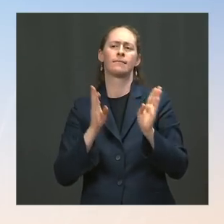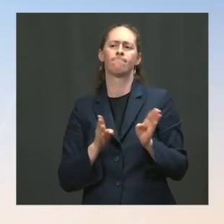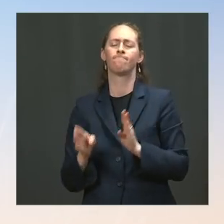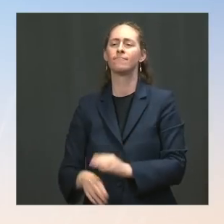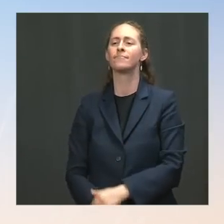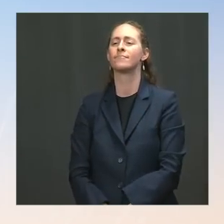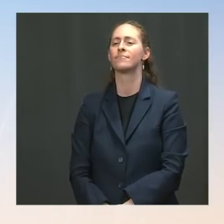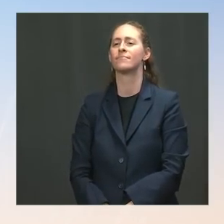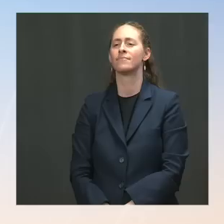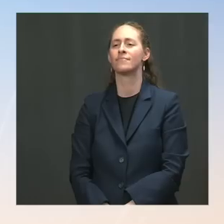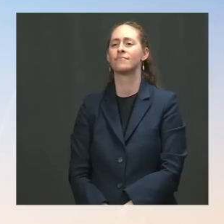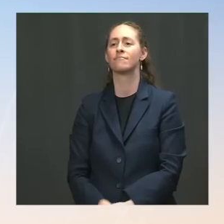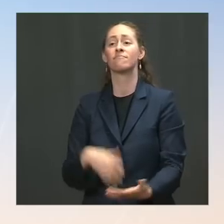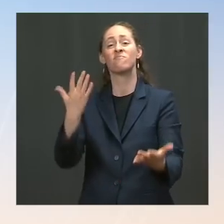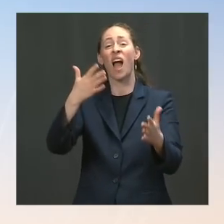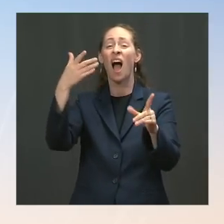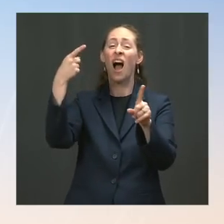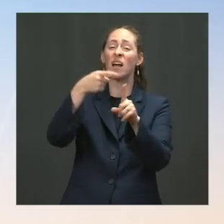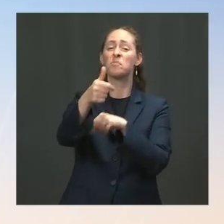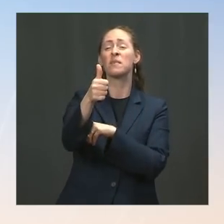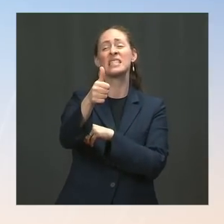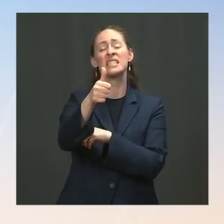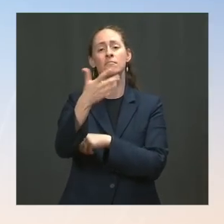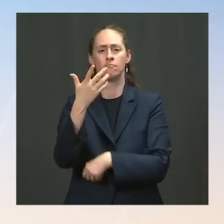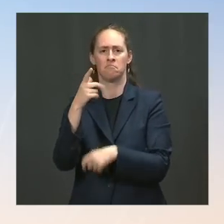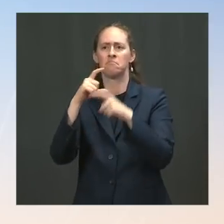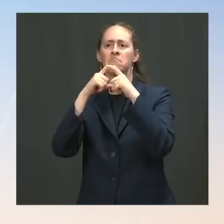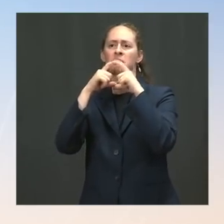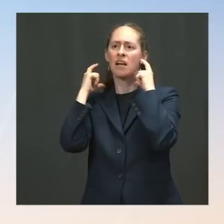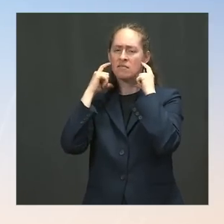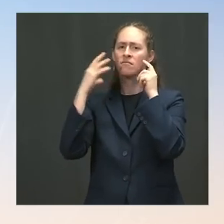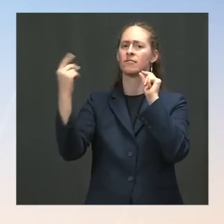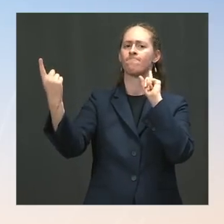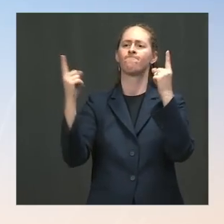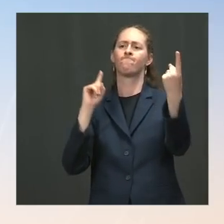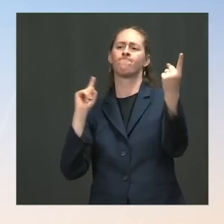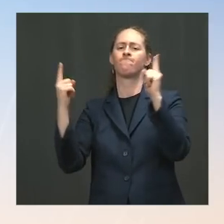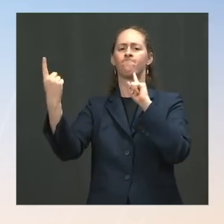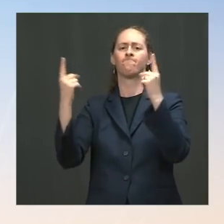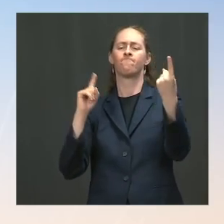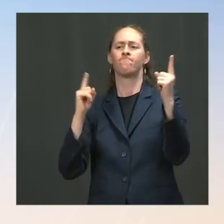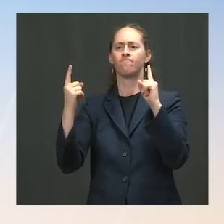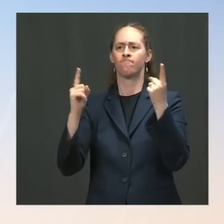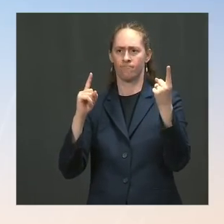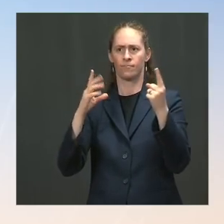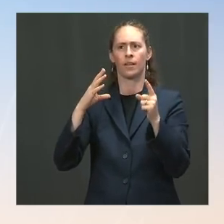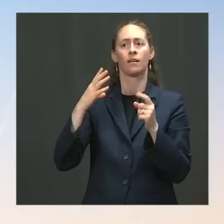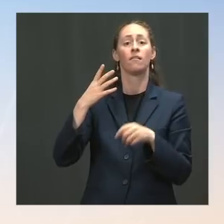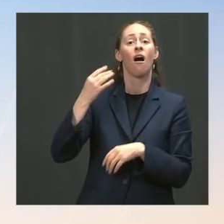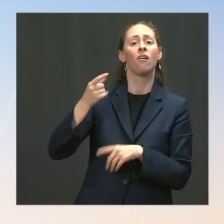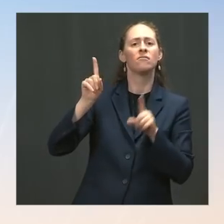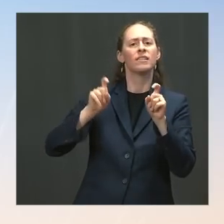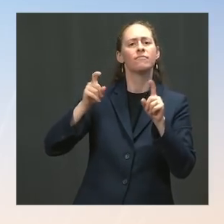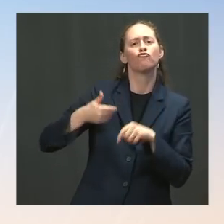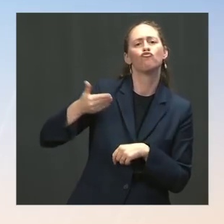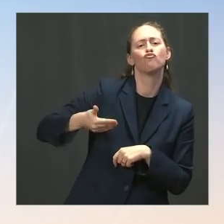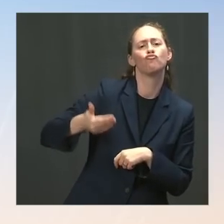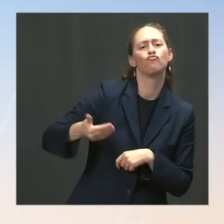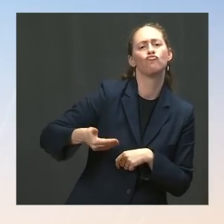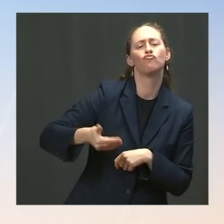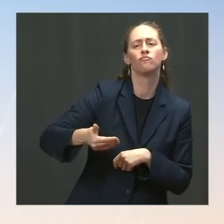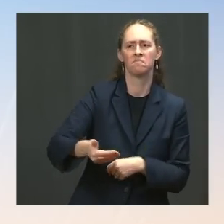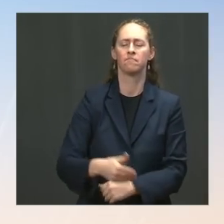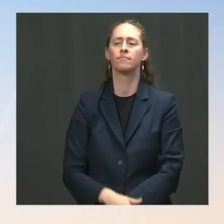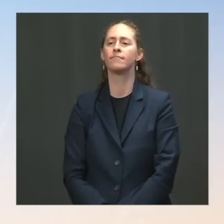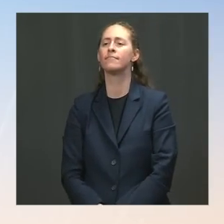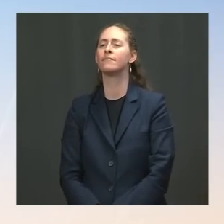masks, when you provide distancing, when you are testing regularly, and when you're quarantining, you can function in a school. So we're